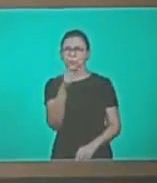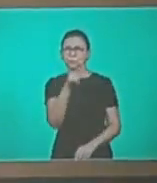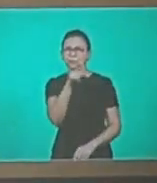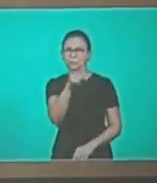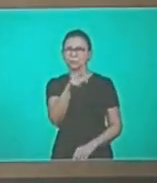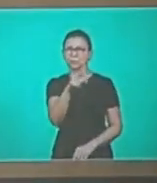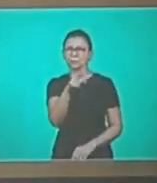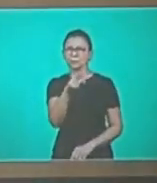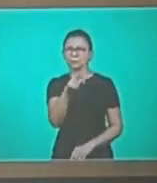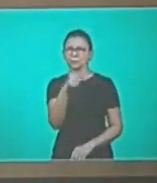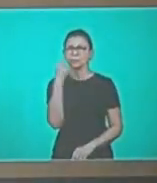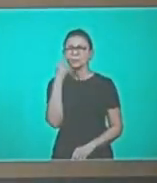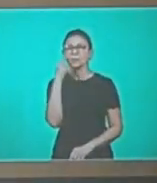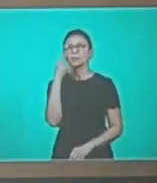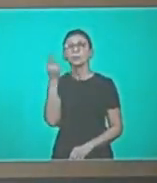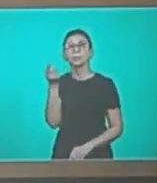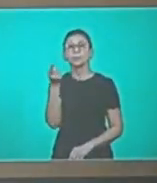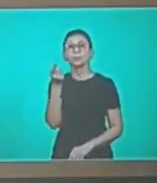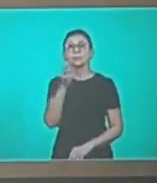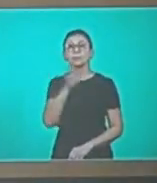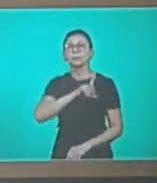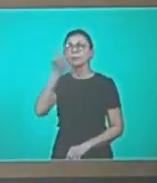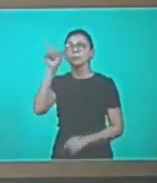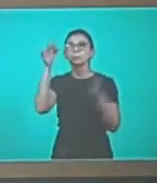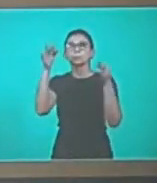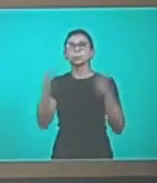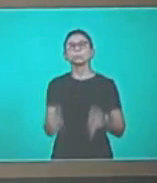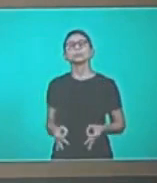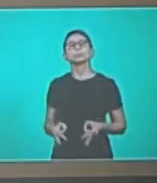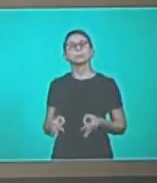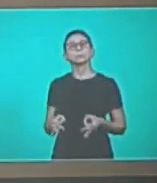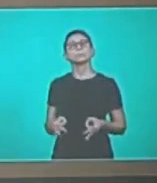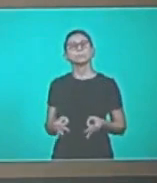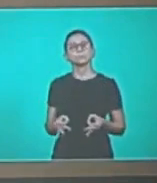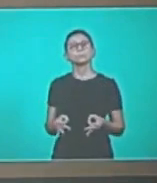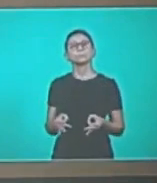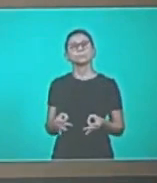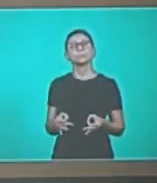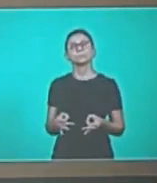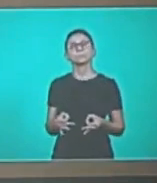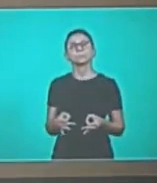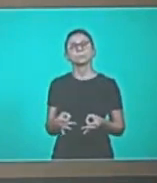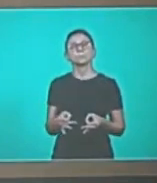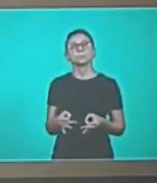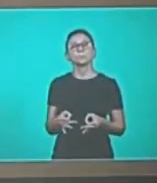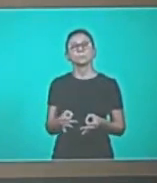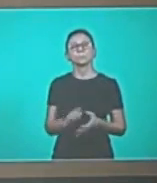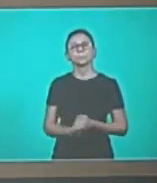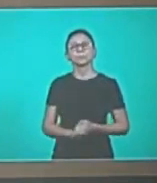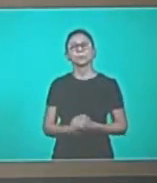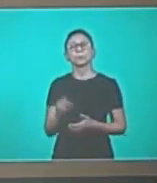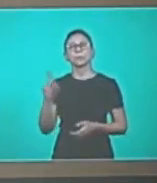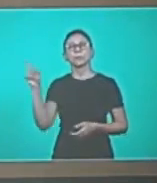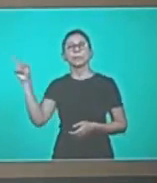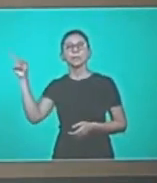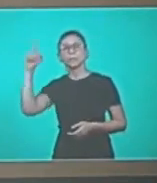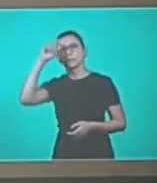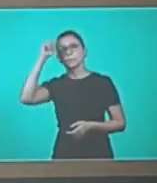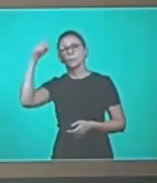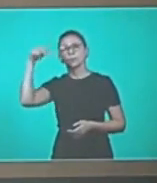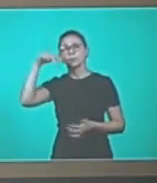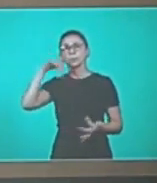recognize the justice of God. He is just. He is a just